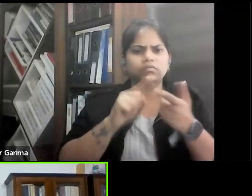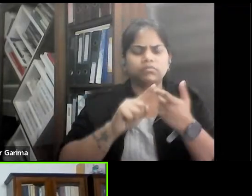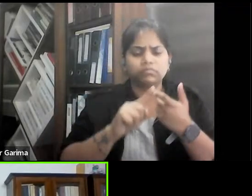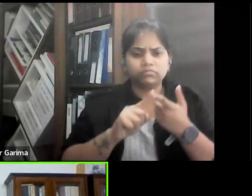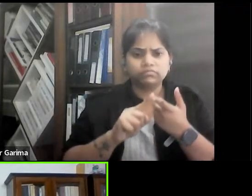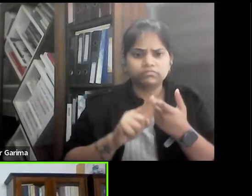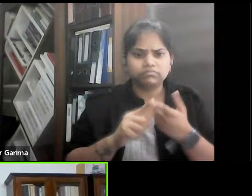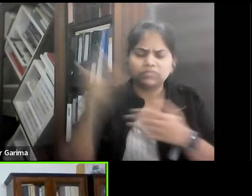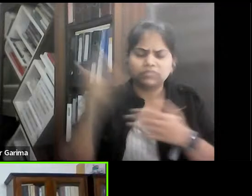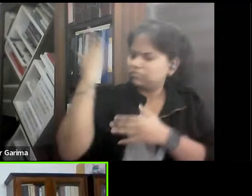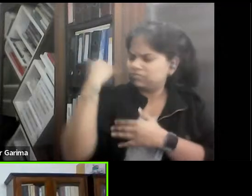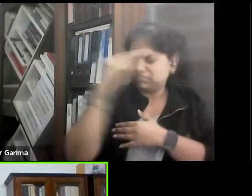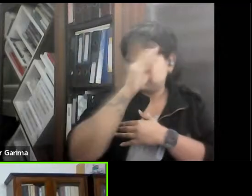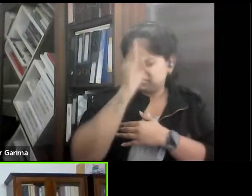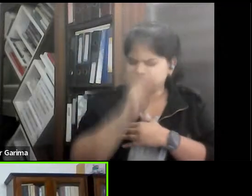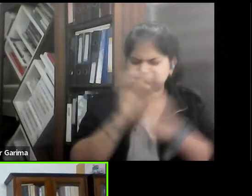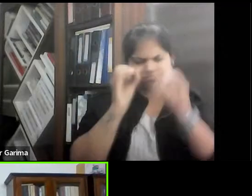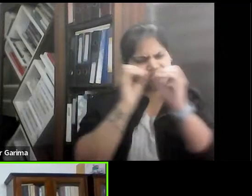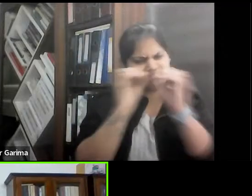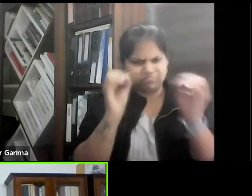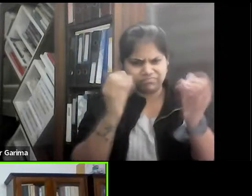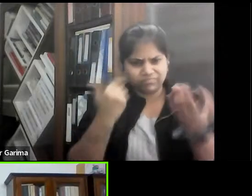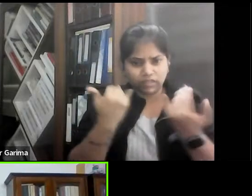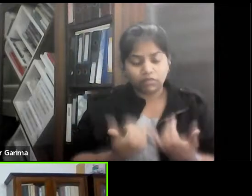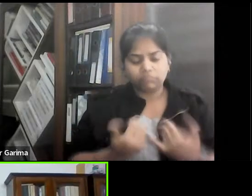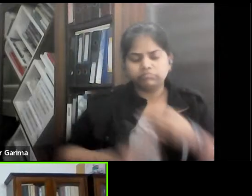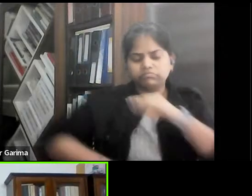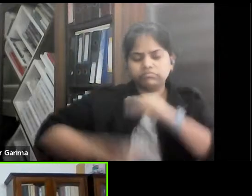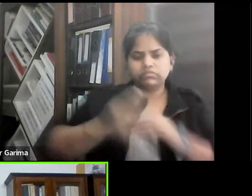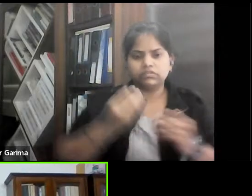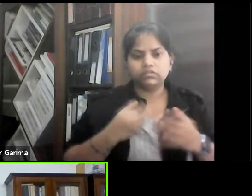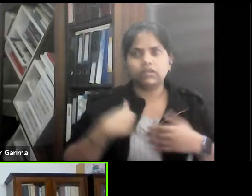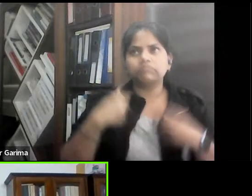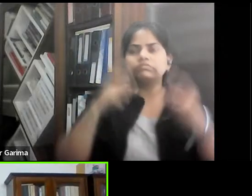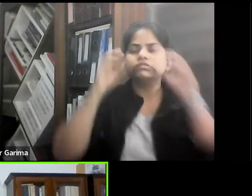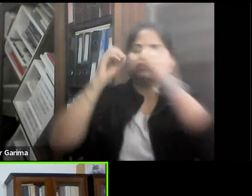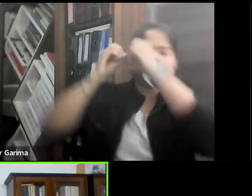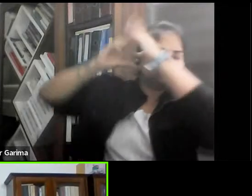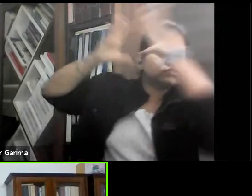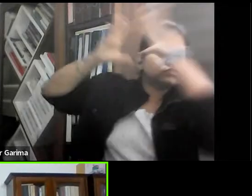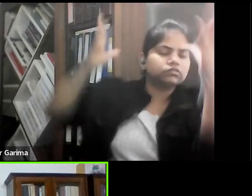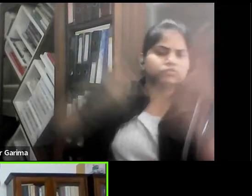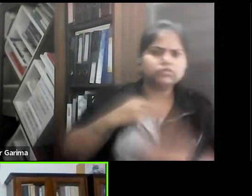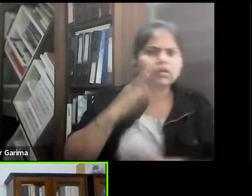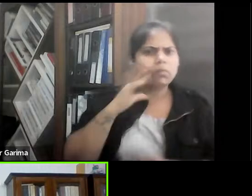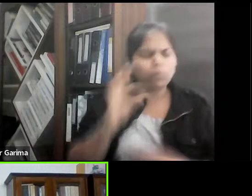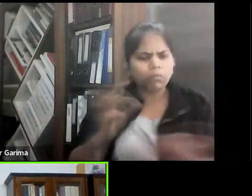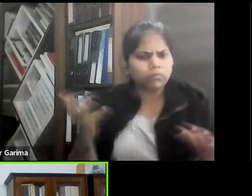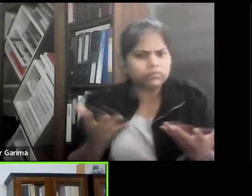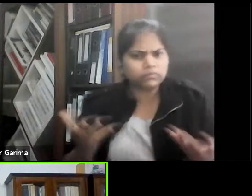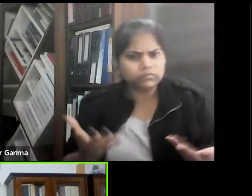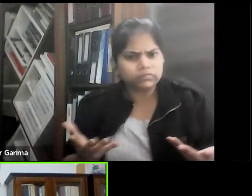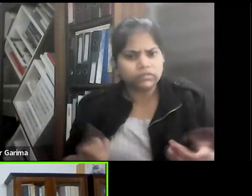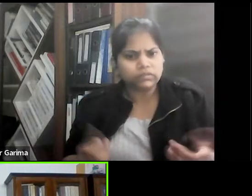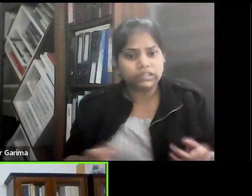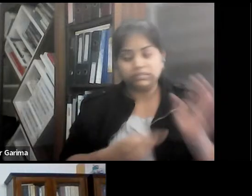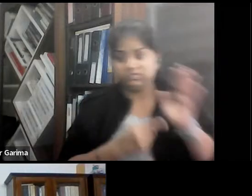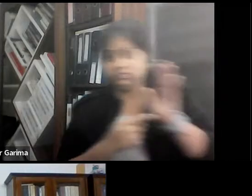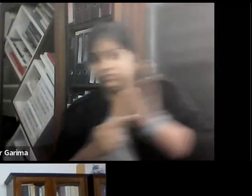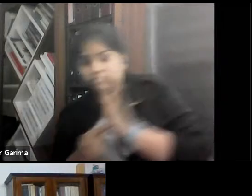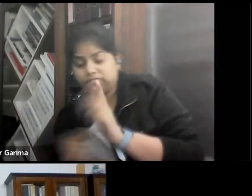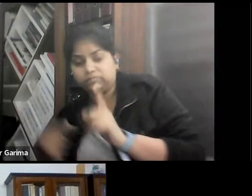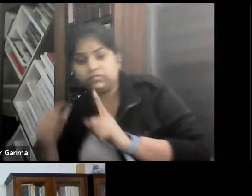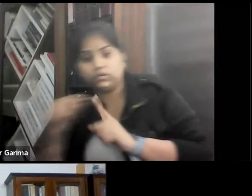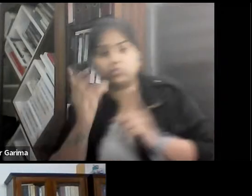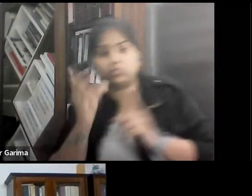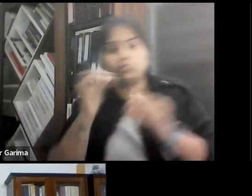So we all wondered what's so important and significant, but it's always good, publicity, whatever